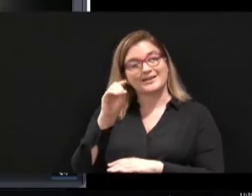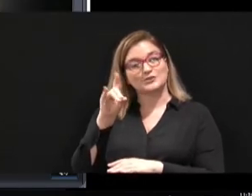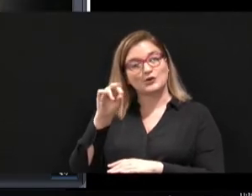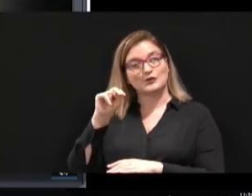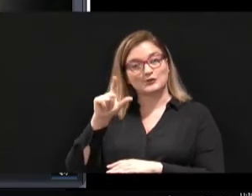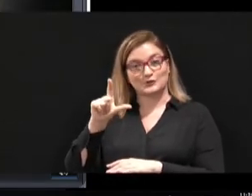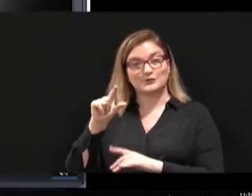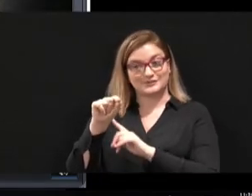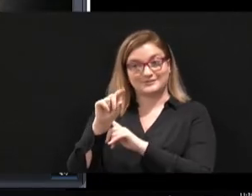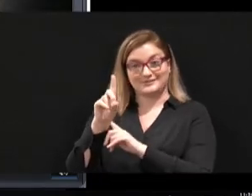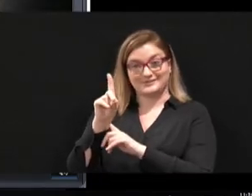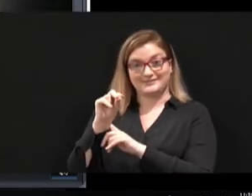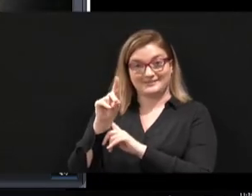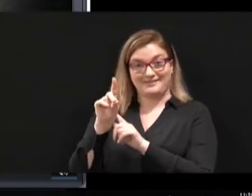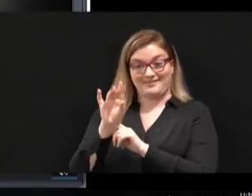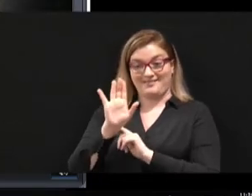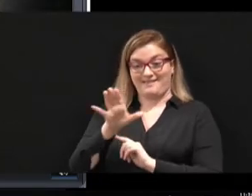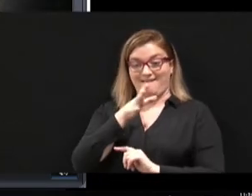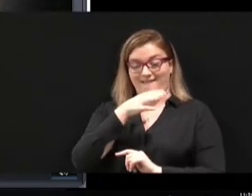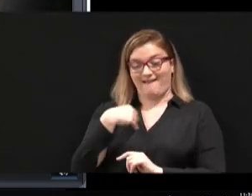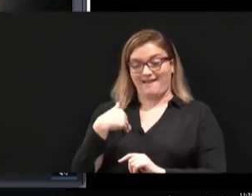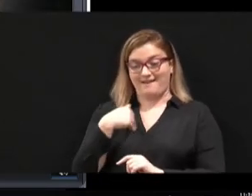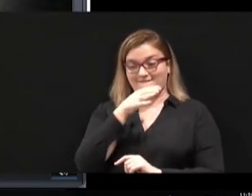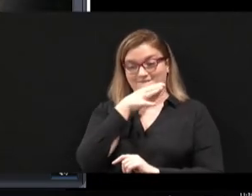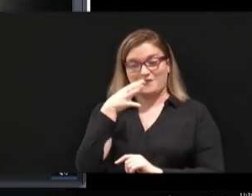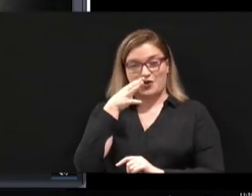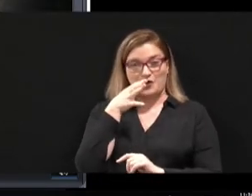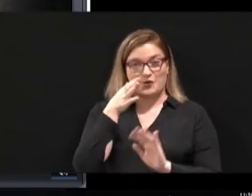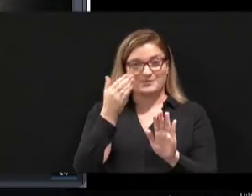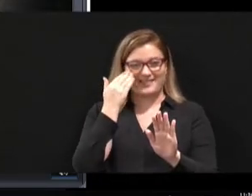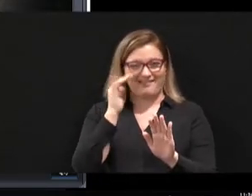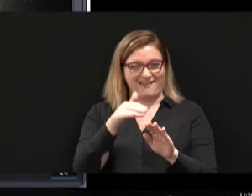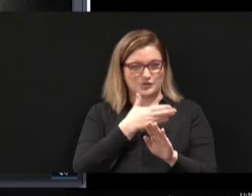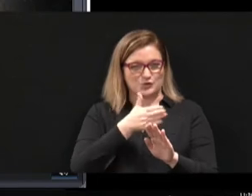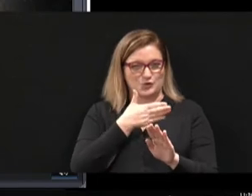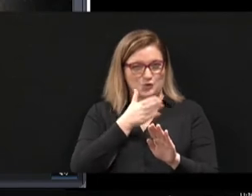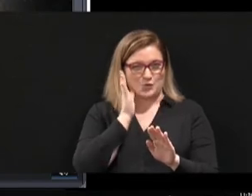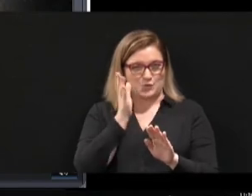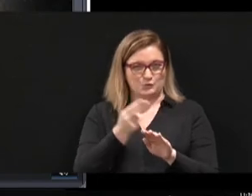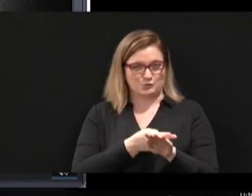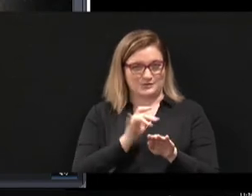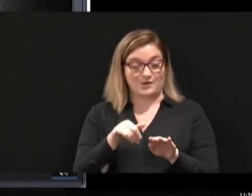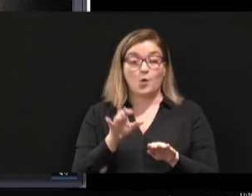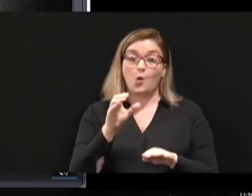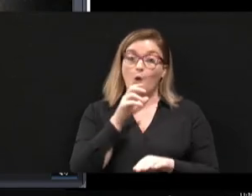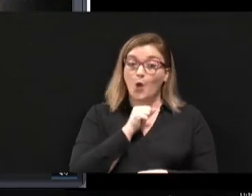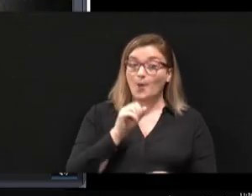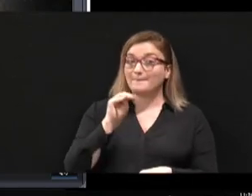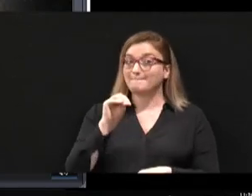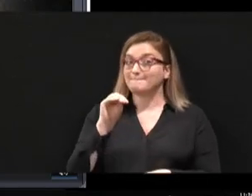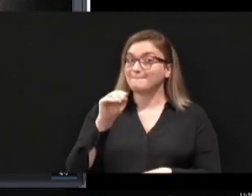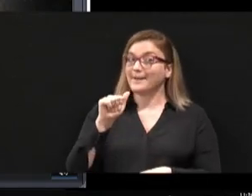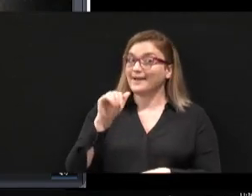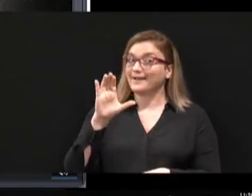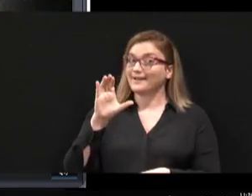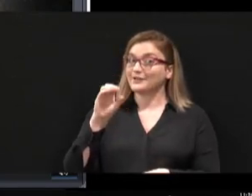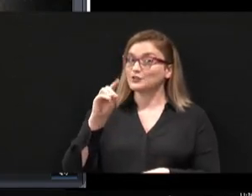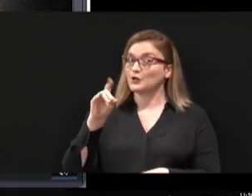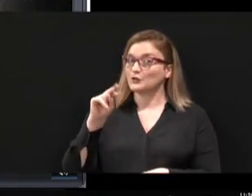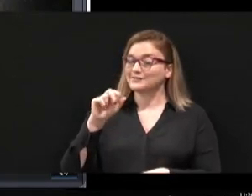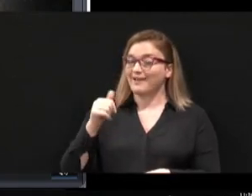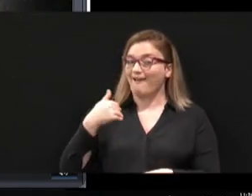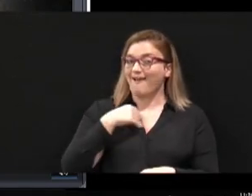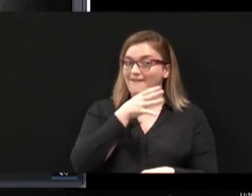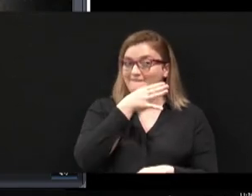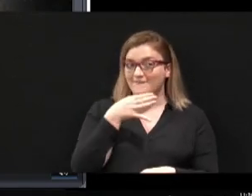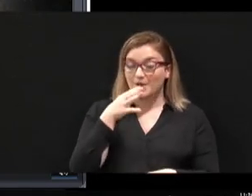there's, all of these are silly, but fun, they're fun, okay. So, old MacDonald had a farm, E-I-E-I-O, and on